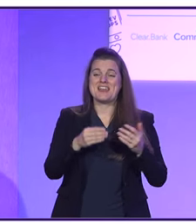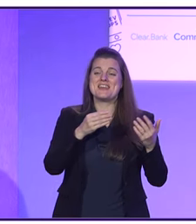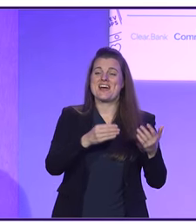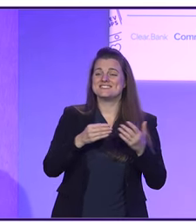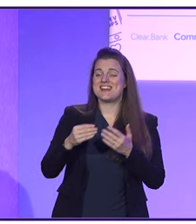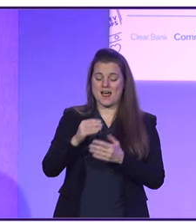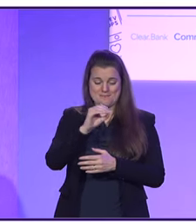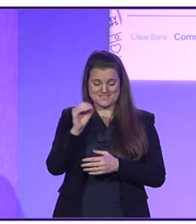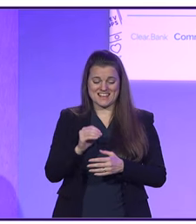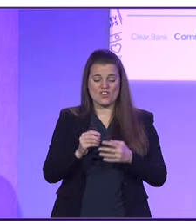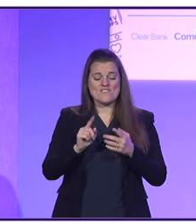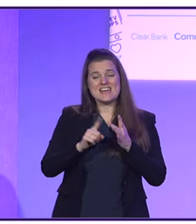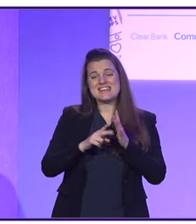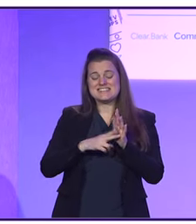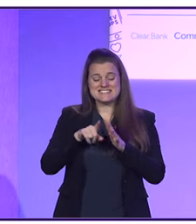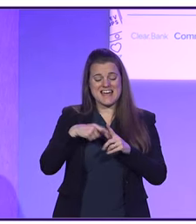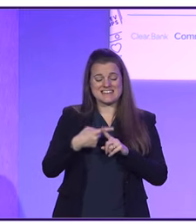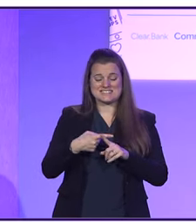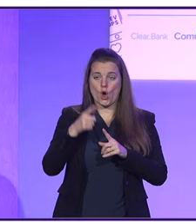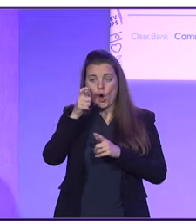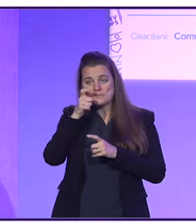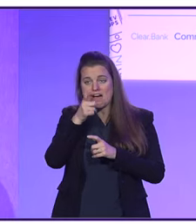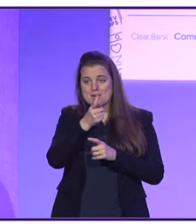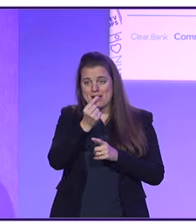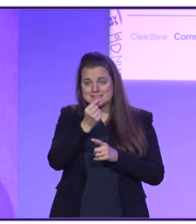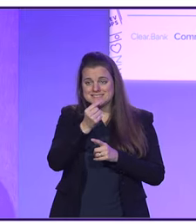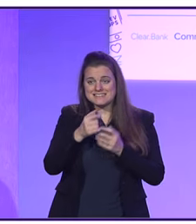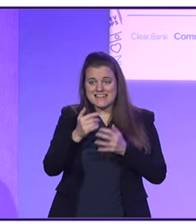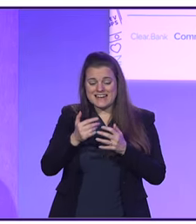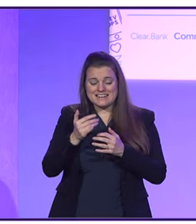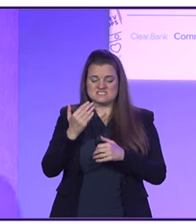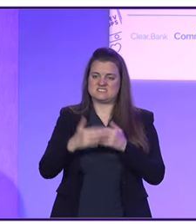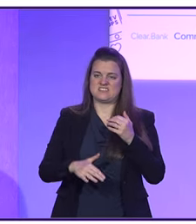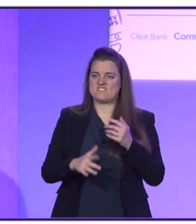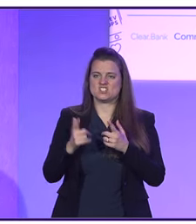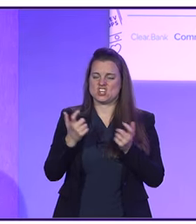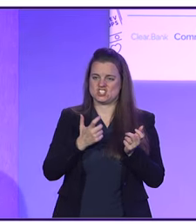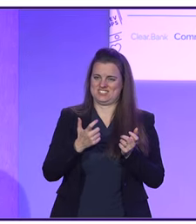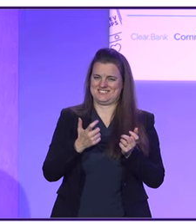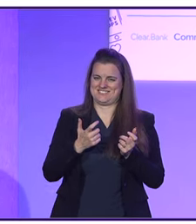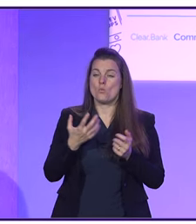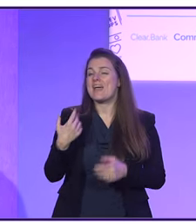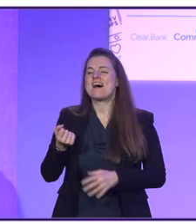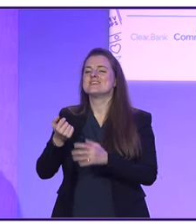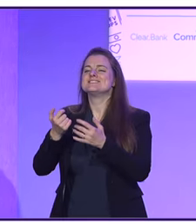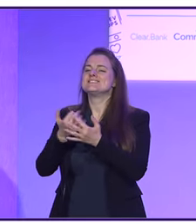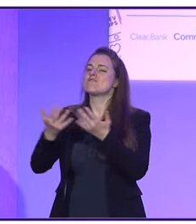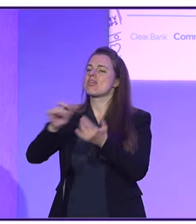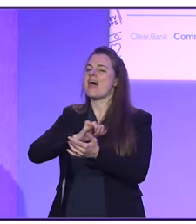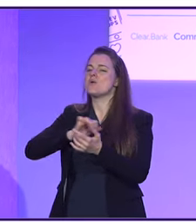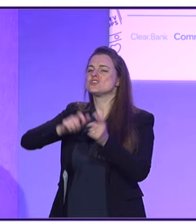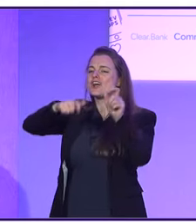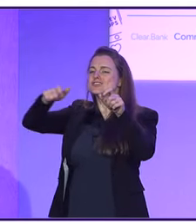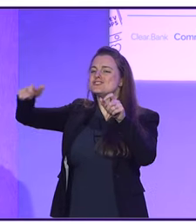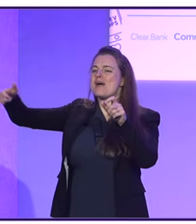99% of index observability data is never searched. And that isn't like a made-up figure. We have several thousand customers we assessed. We spoke to